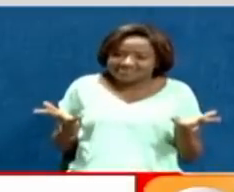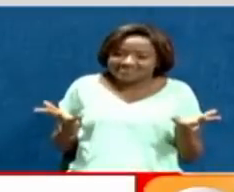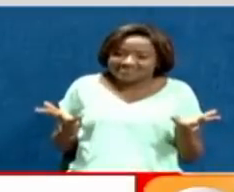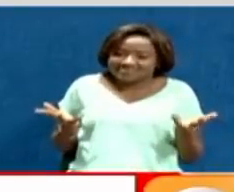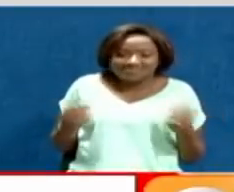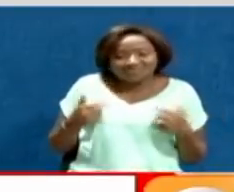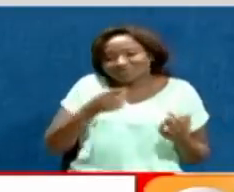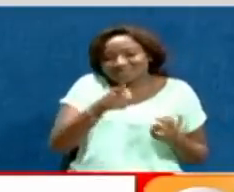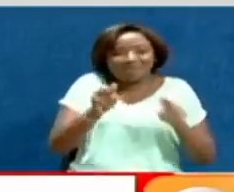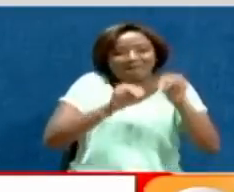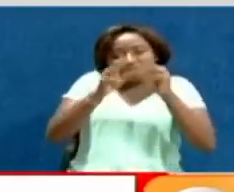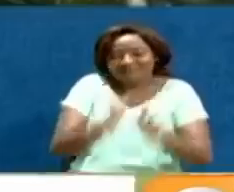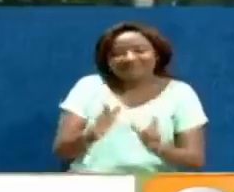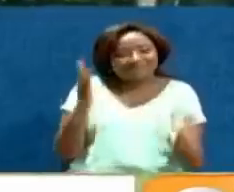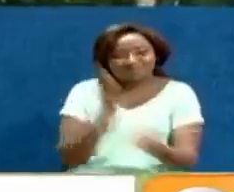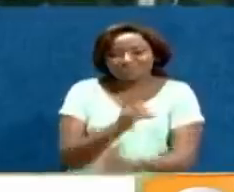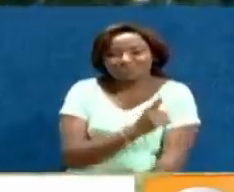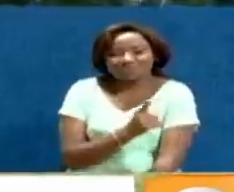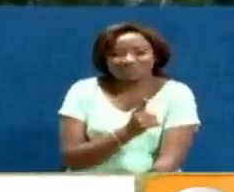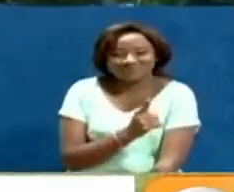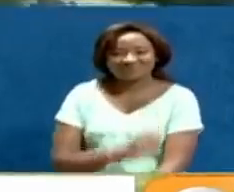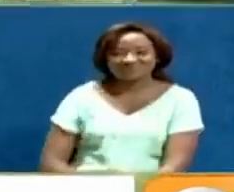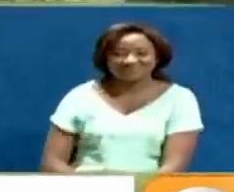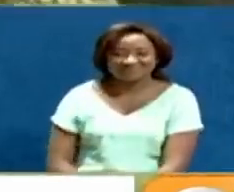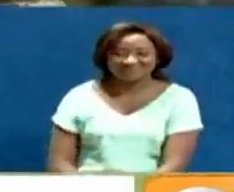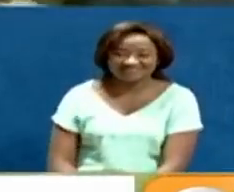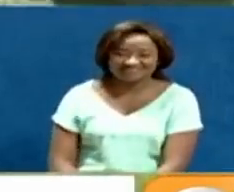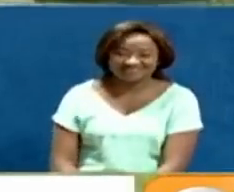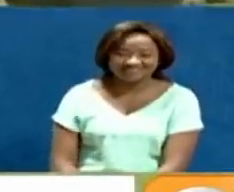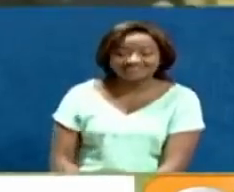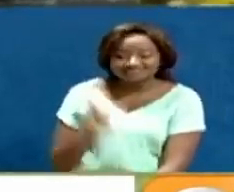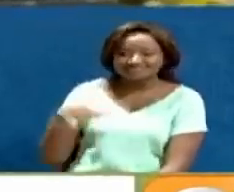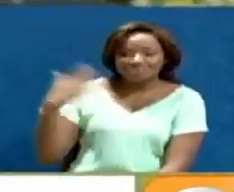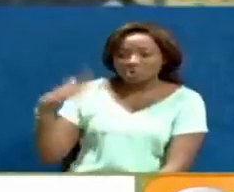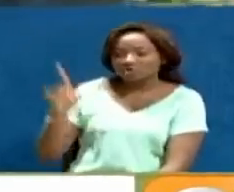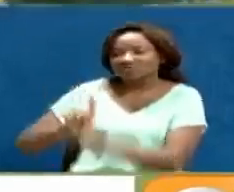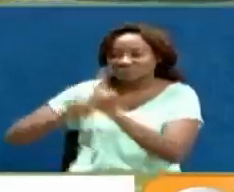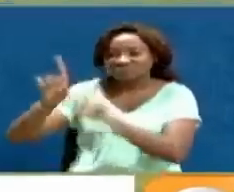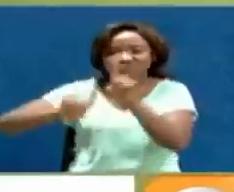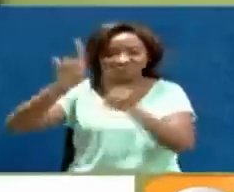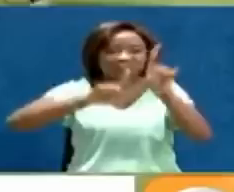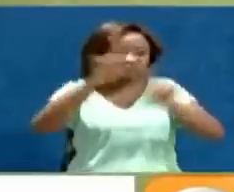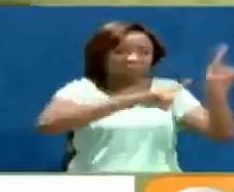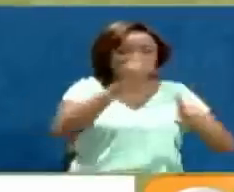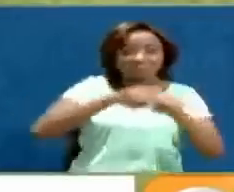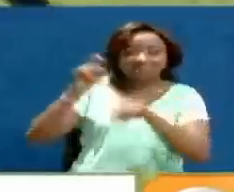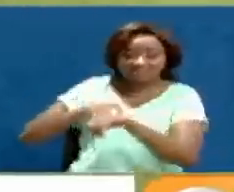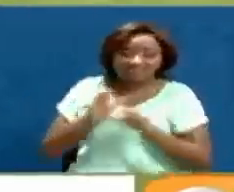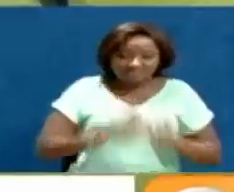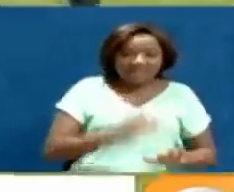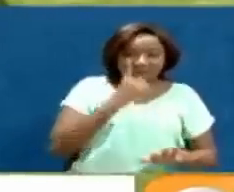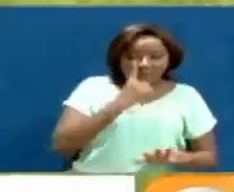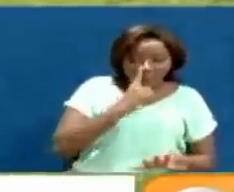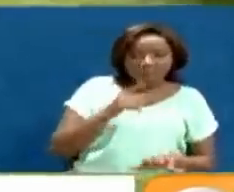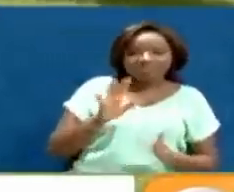think I can say she's the manager of the home. For someone who is away from home most of the time, the expectation is that when he's home, his